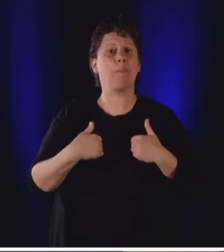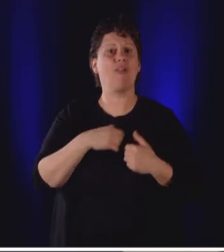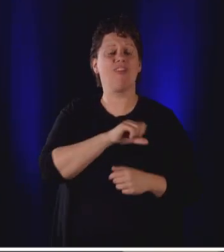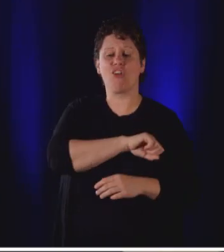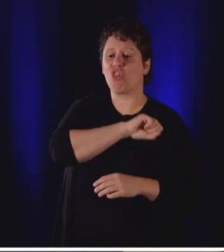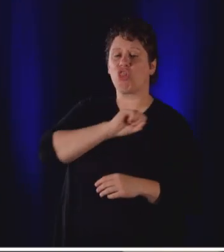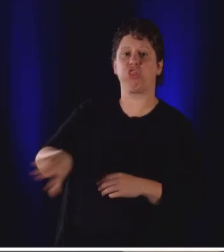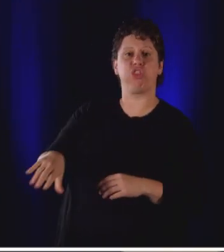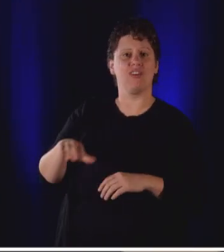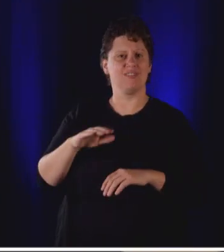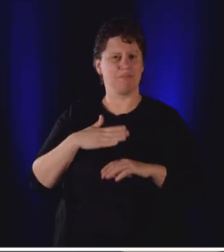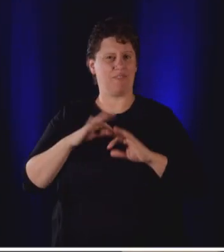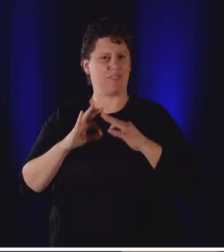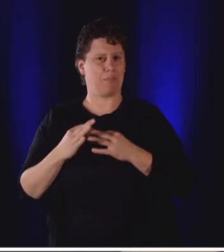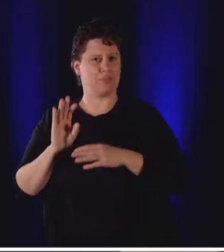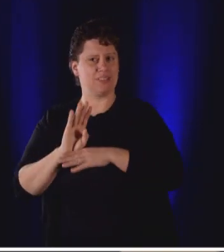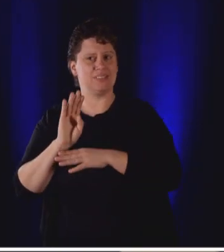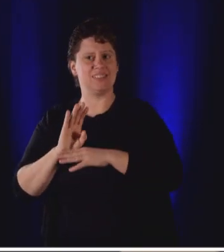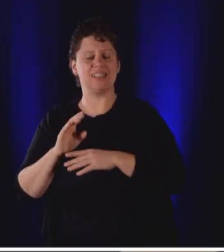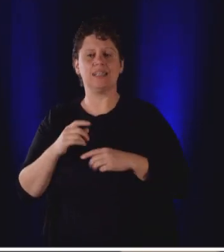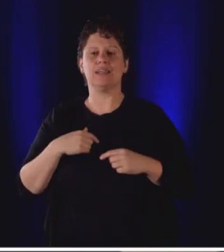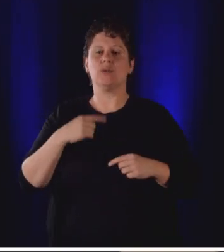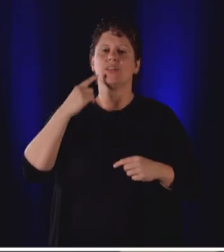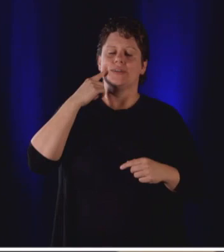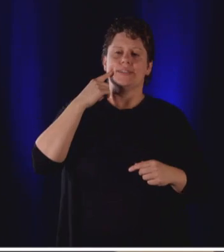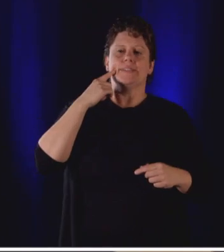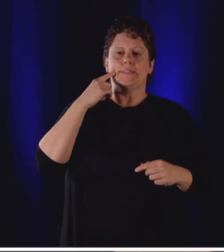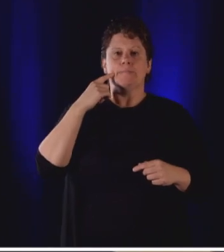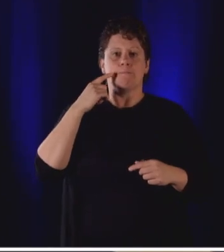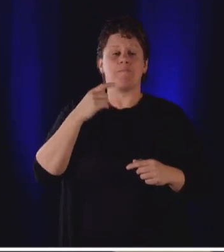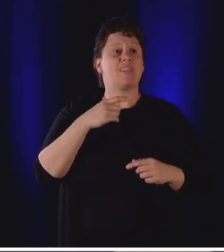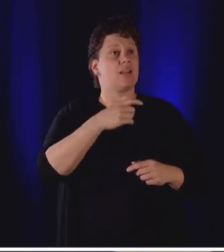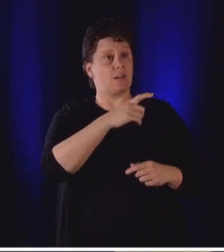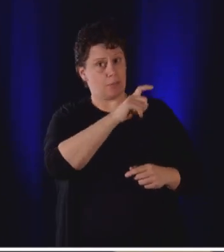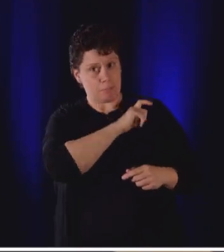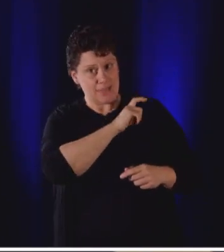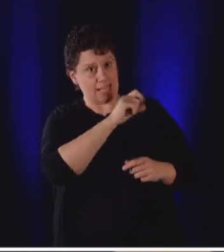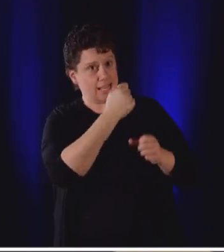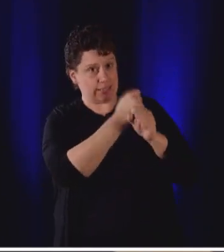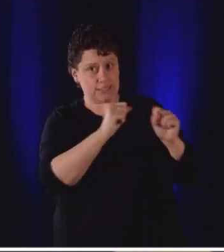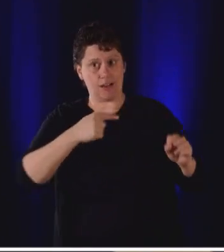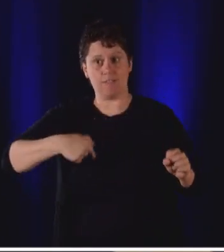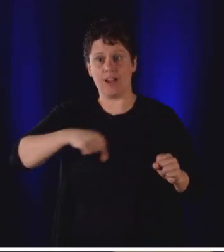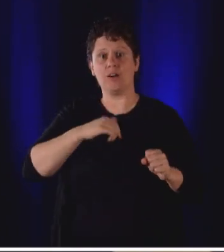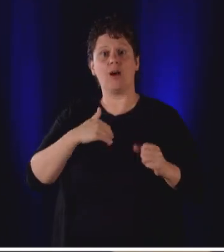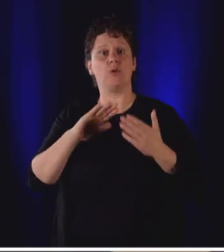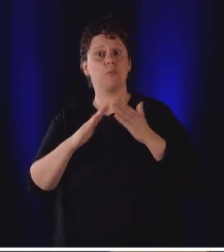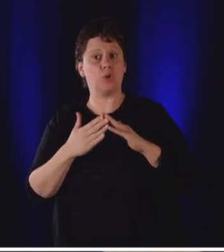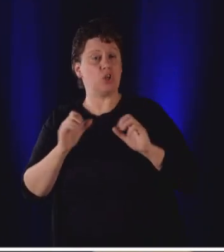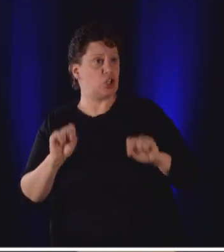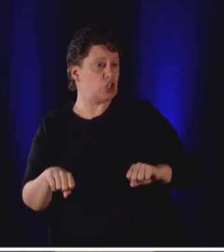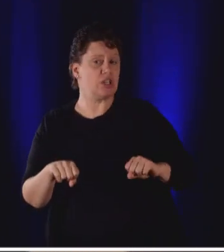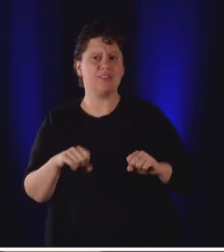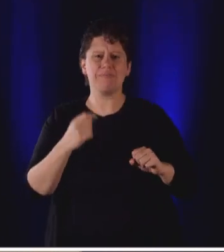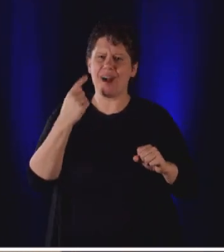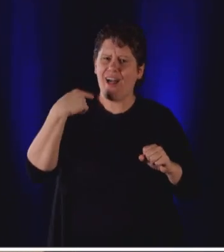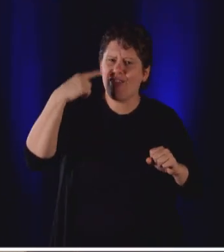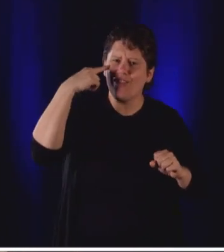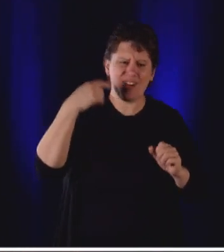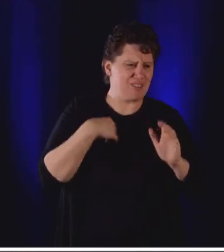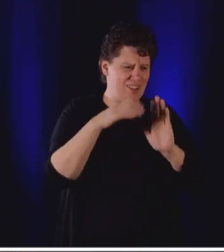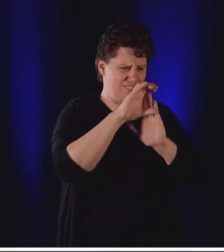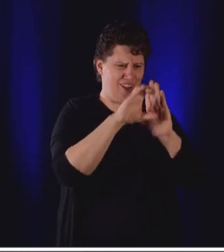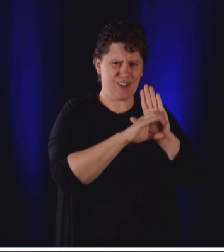that as a protester, I thought I had rights. I thought that I had a constitutional right to protest. But because I was protesting against violence